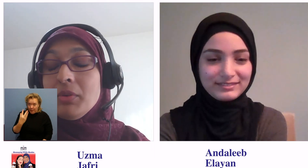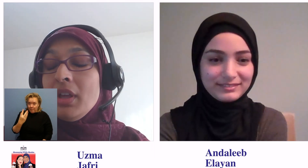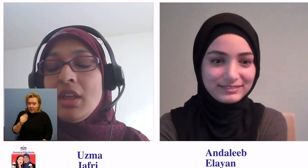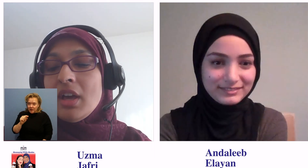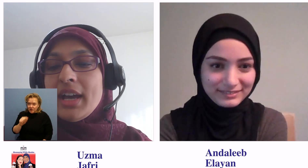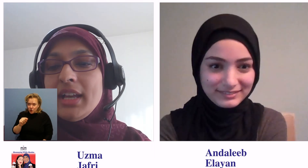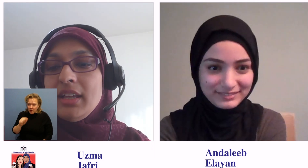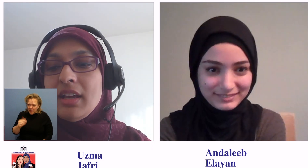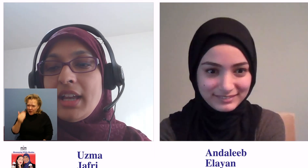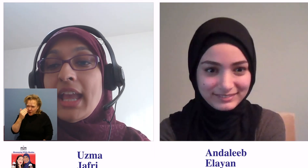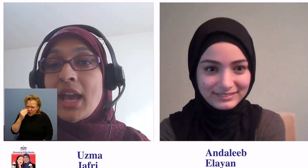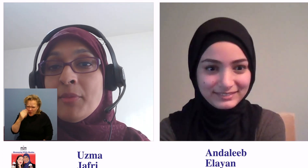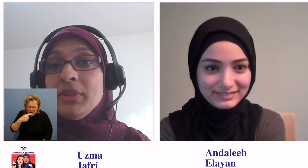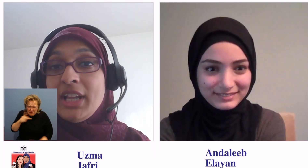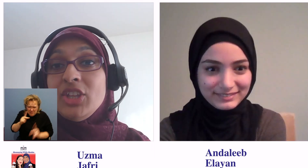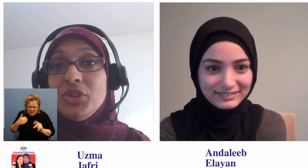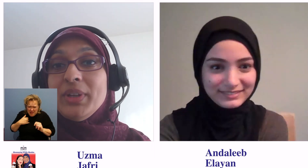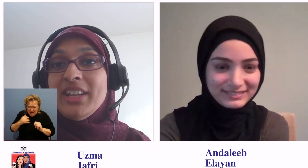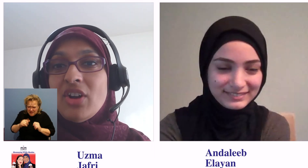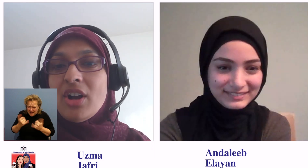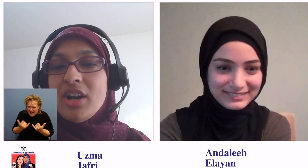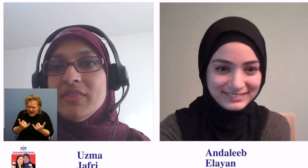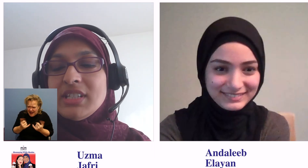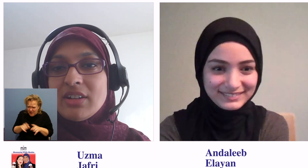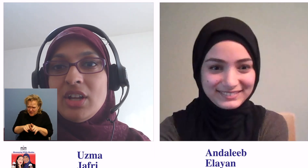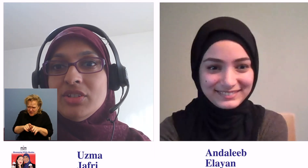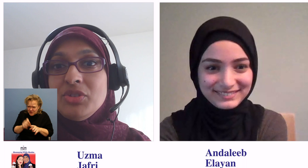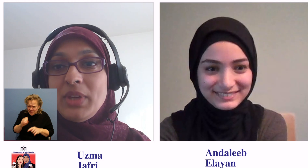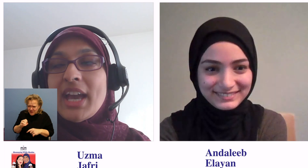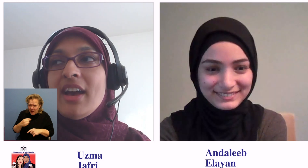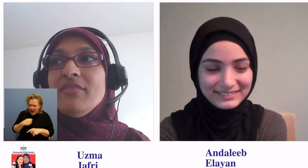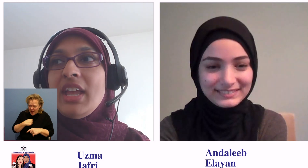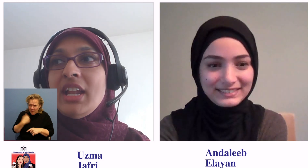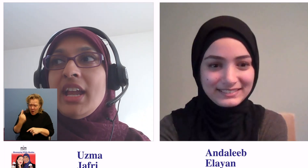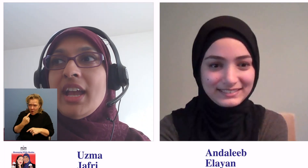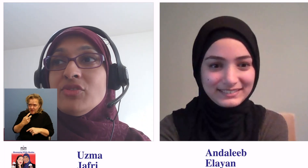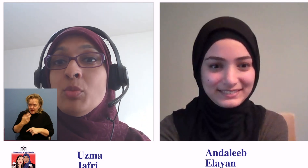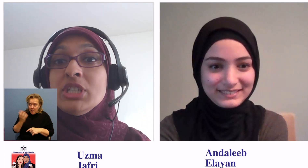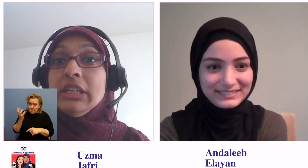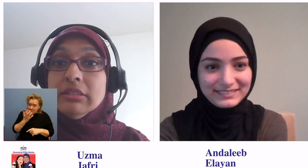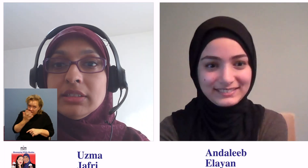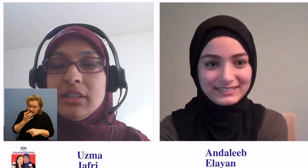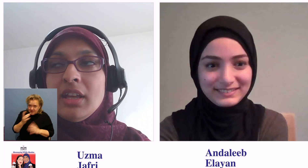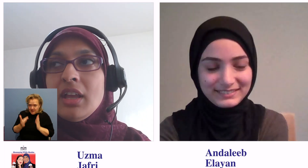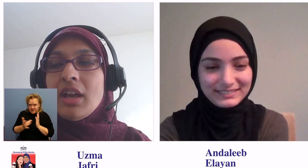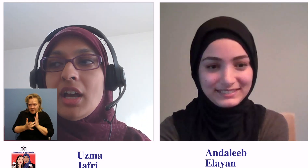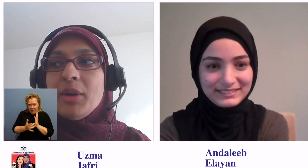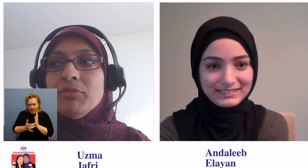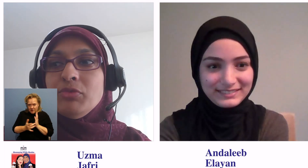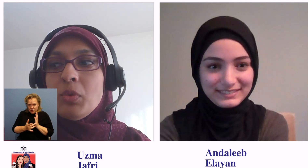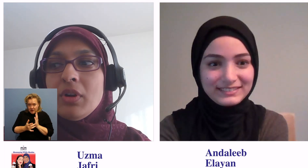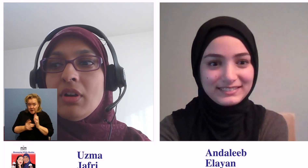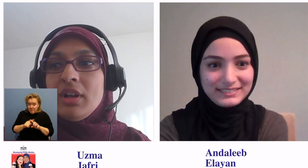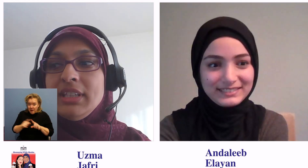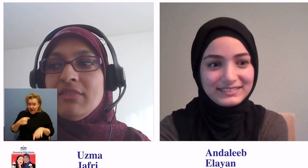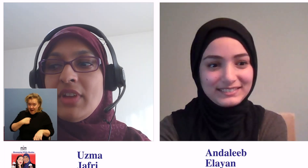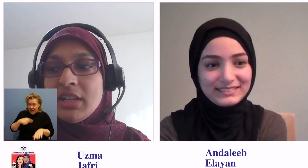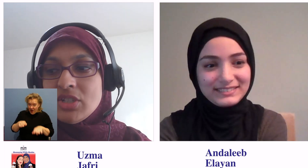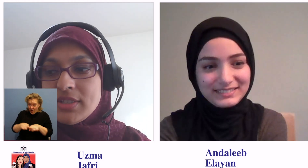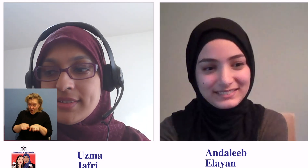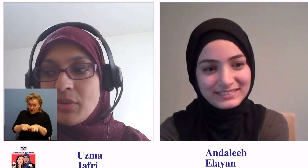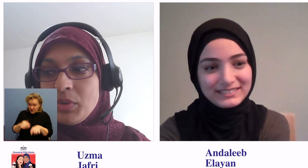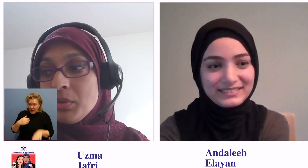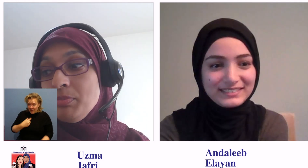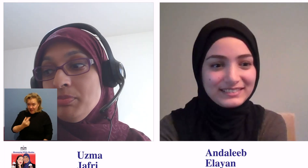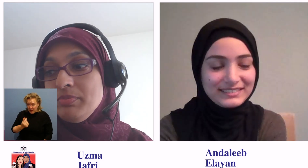arrived. So I, I am like you in awe of the technology we have. And I have so much guilt, um, for all the